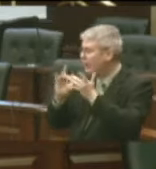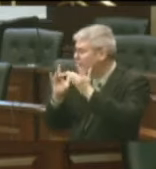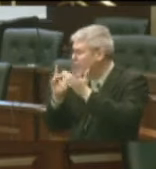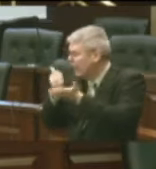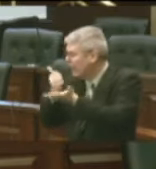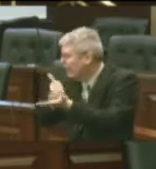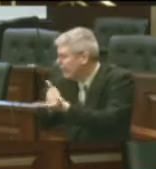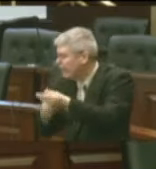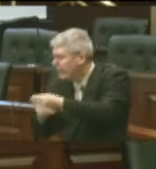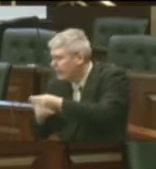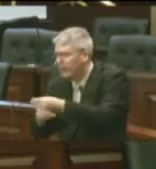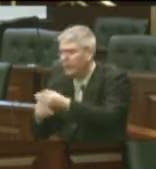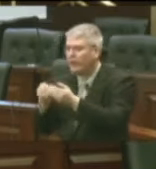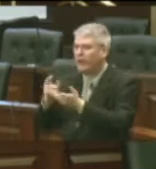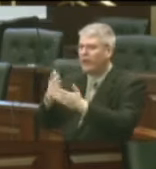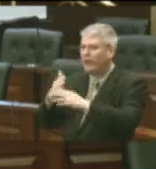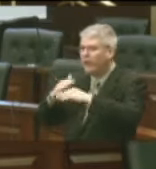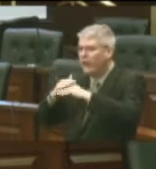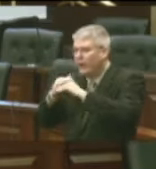a small list of what's,